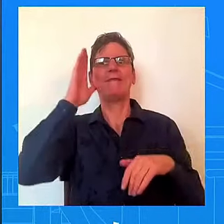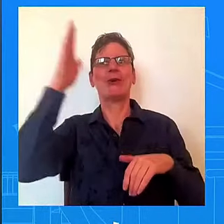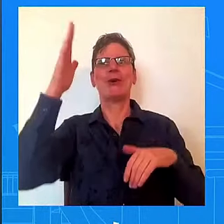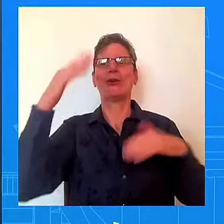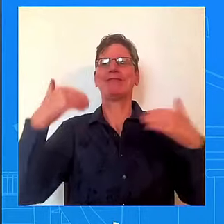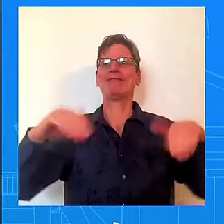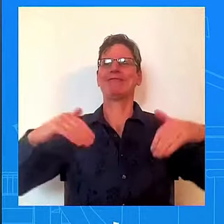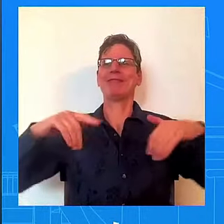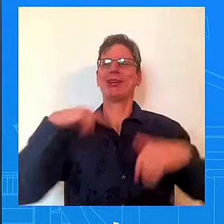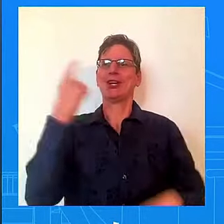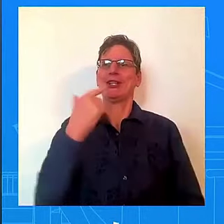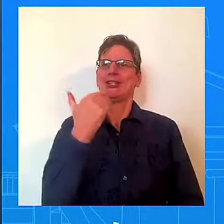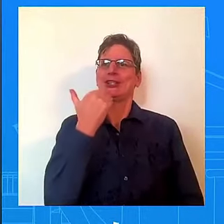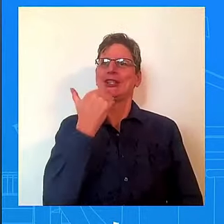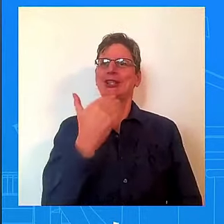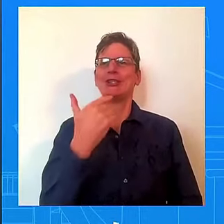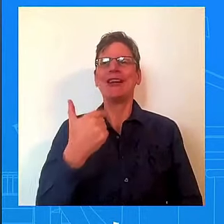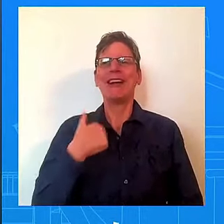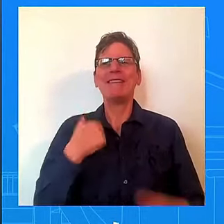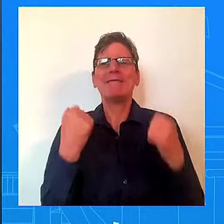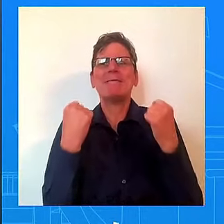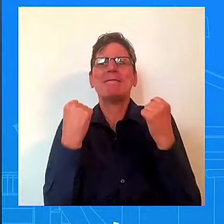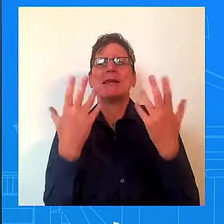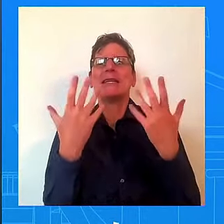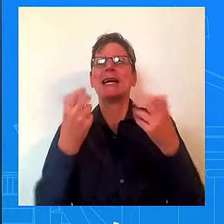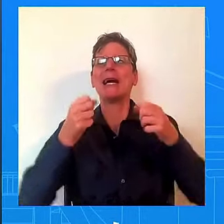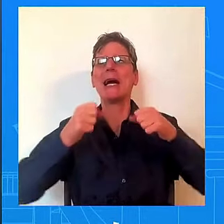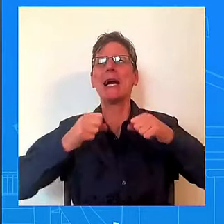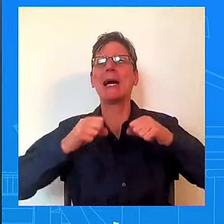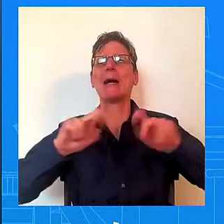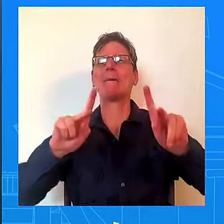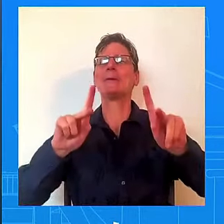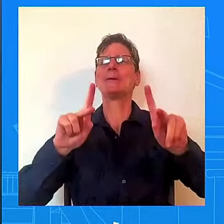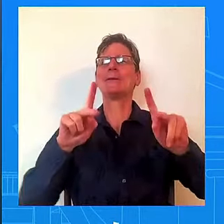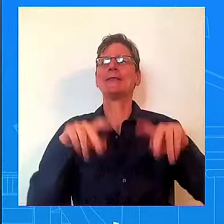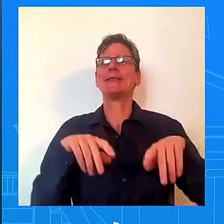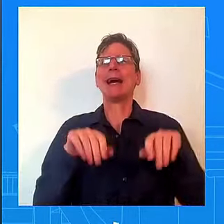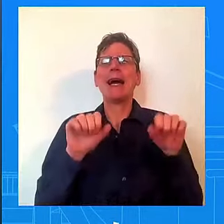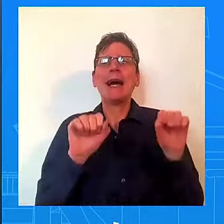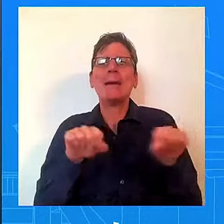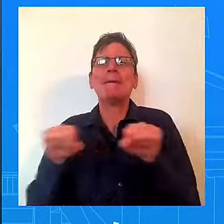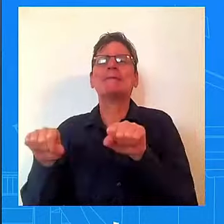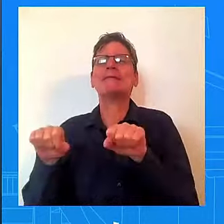is indeed exciting. you. So thank you. And we're happy to take whatever questions folks have.